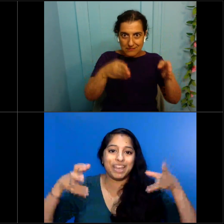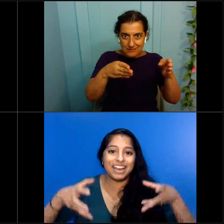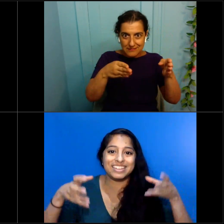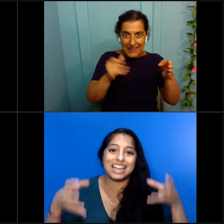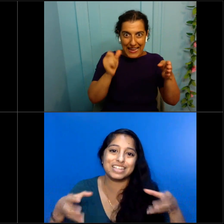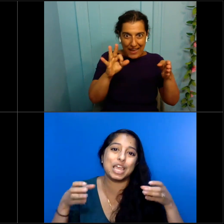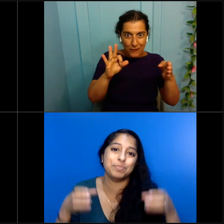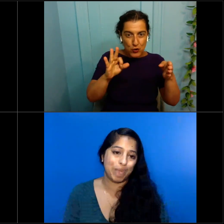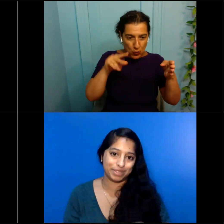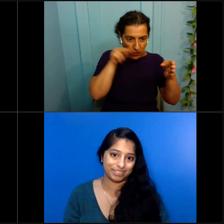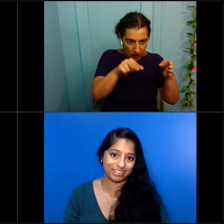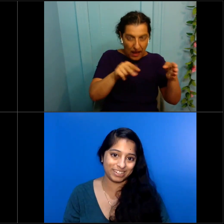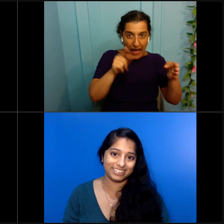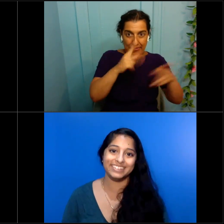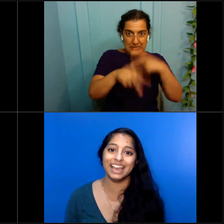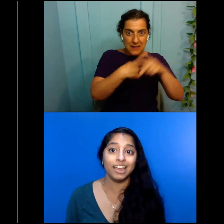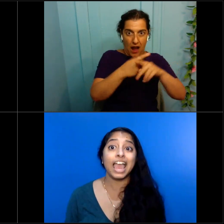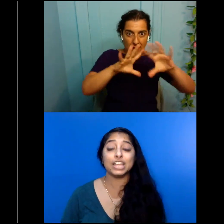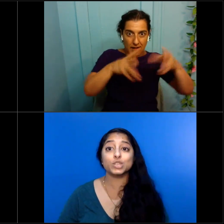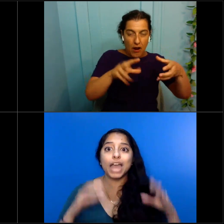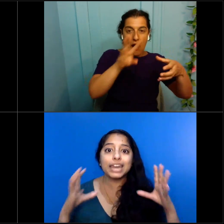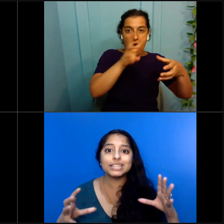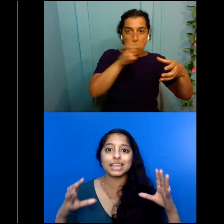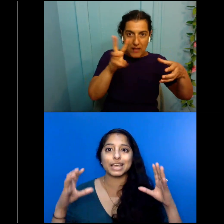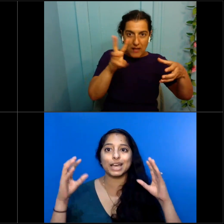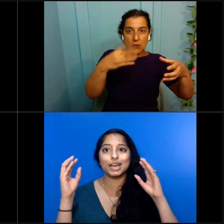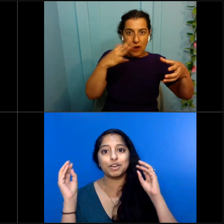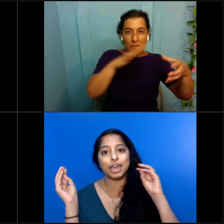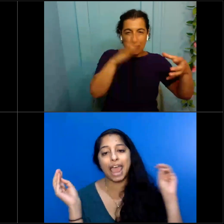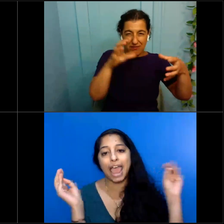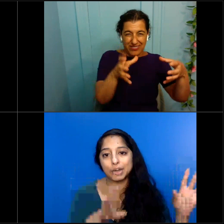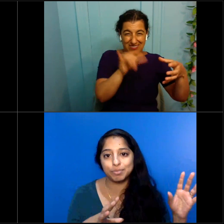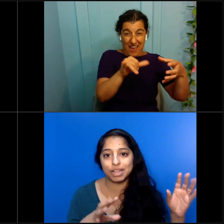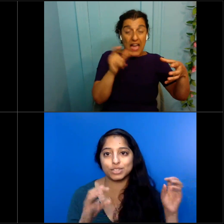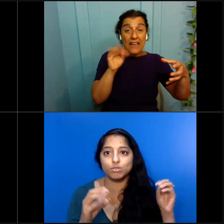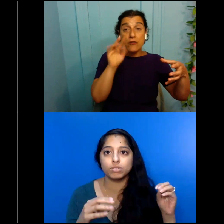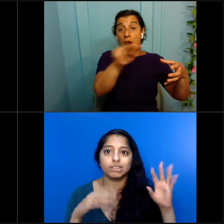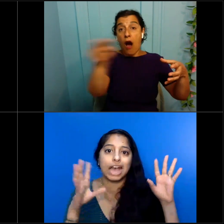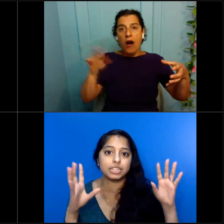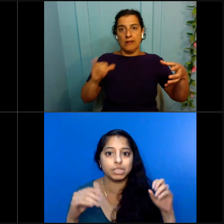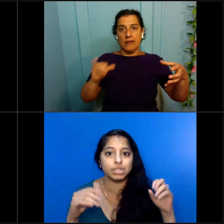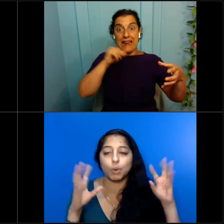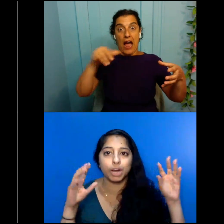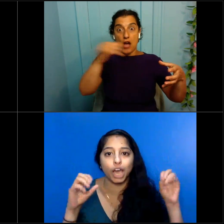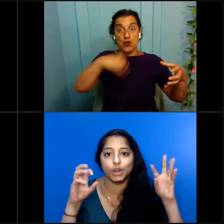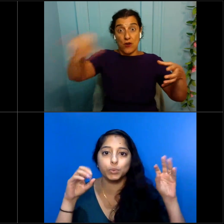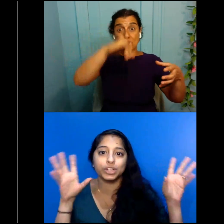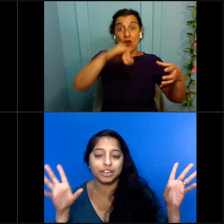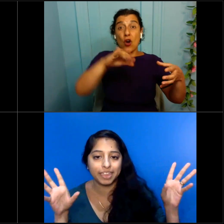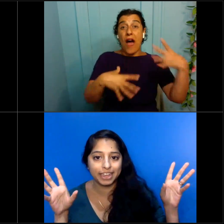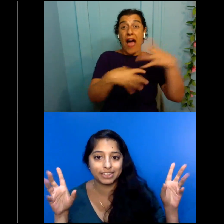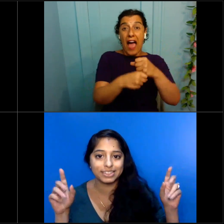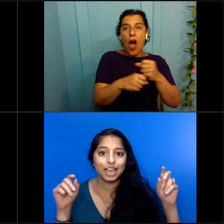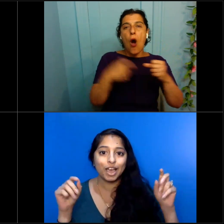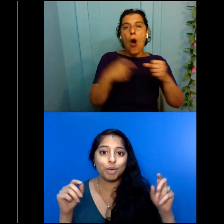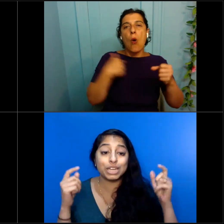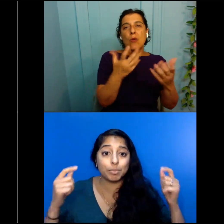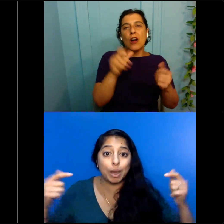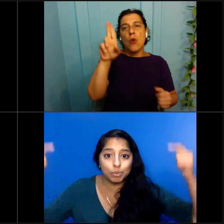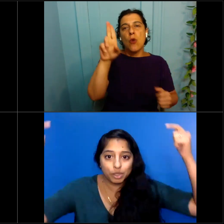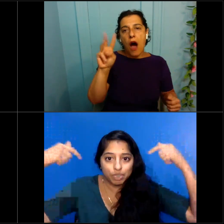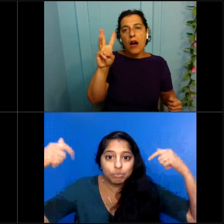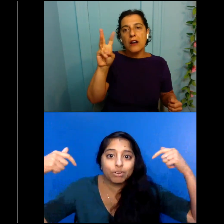look beyond that type of population. Yeah. And so that is like an acronym that's used a lot to be like, oh, we want to unweird things,